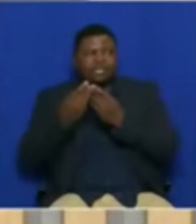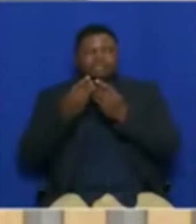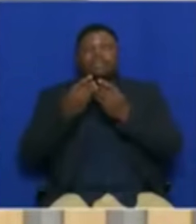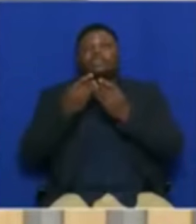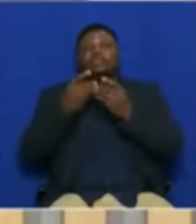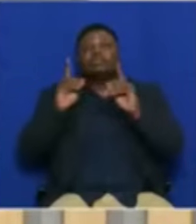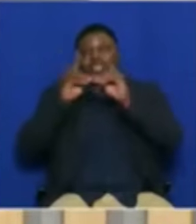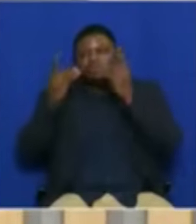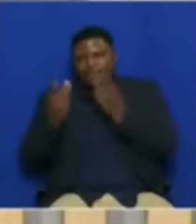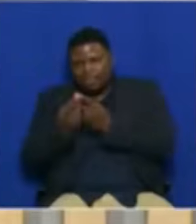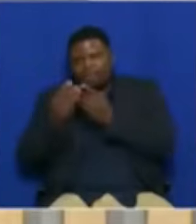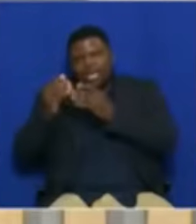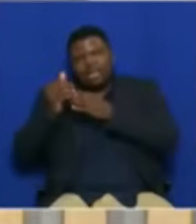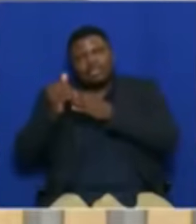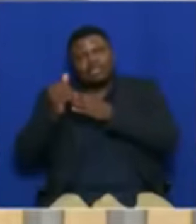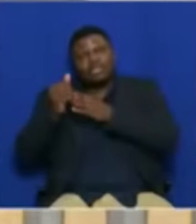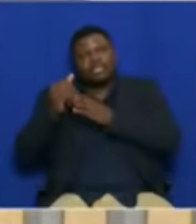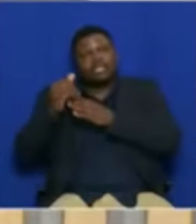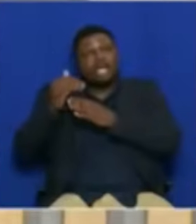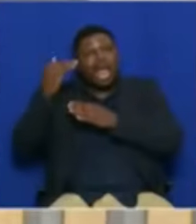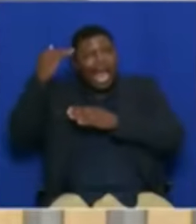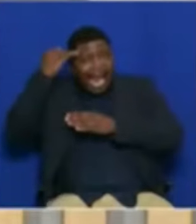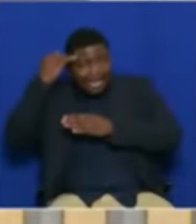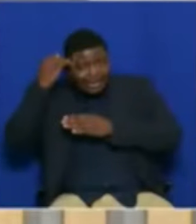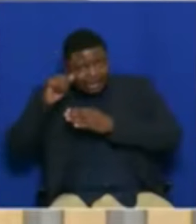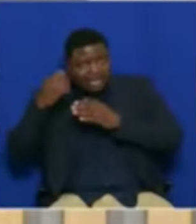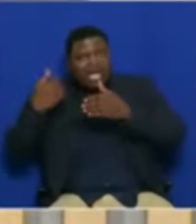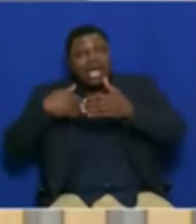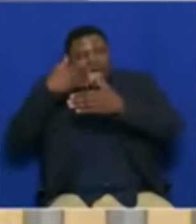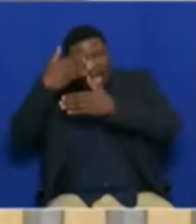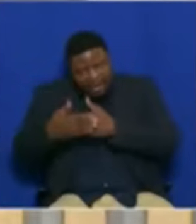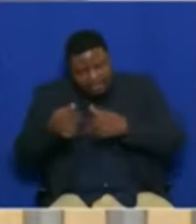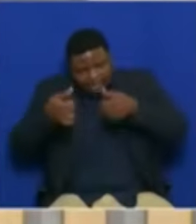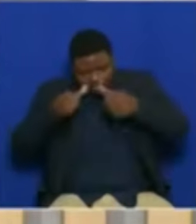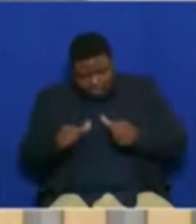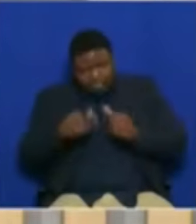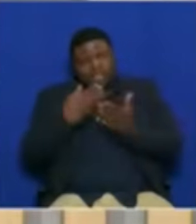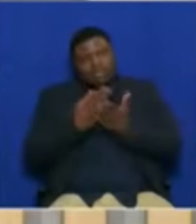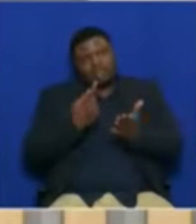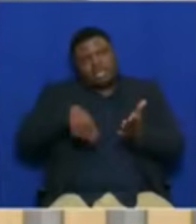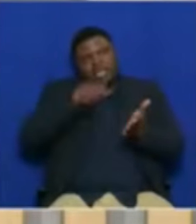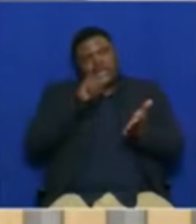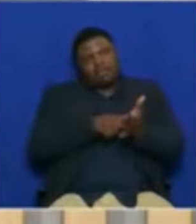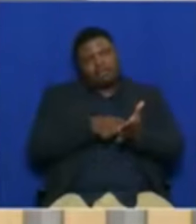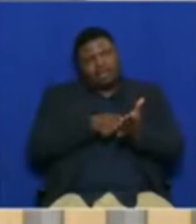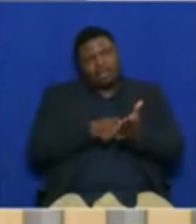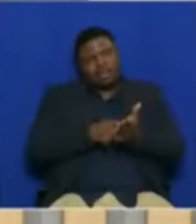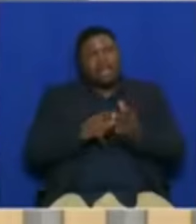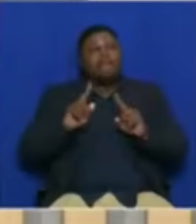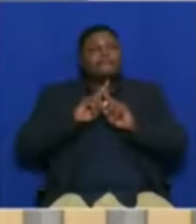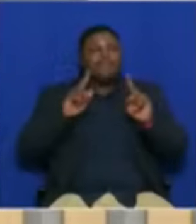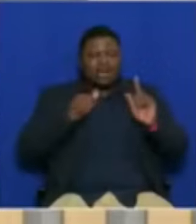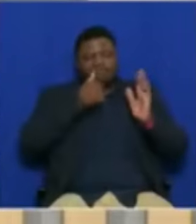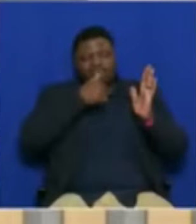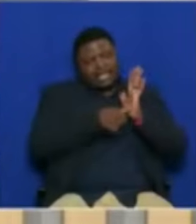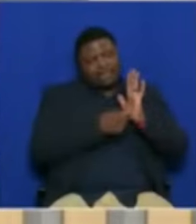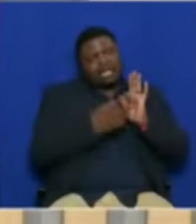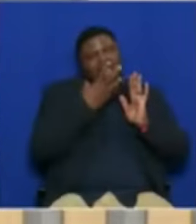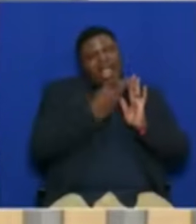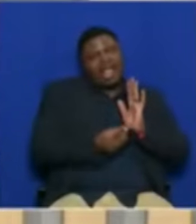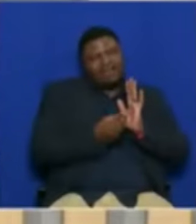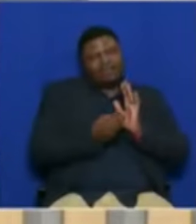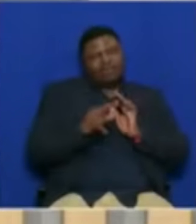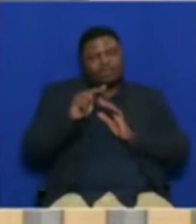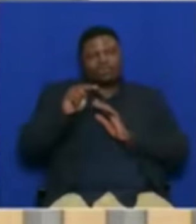But this letter here has got Brigadier Ngube's details on the bottom as the section